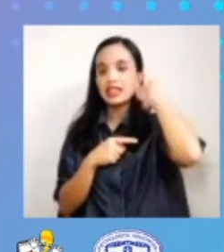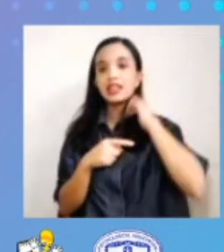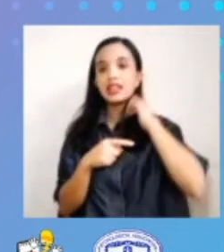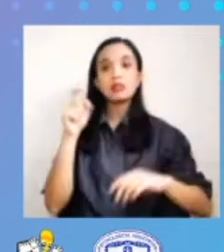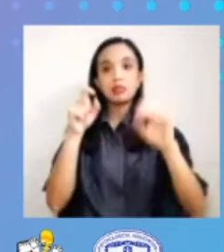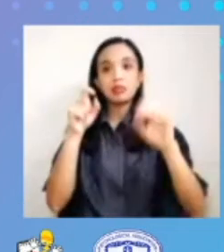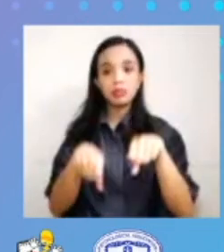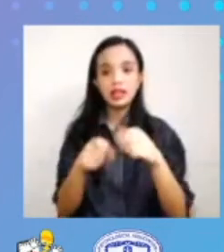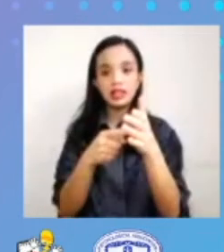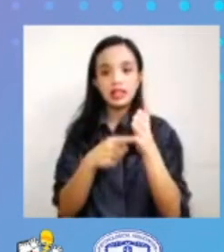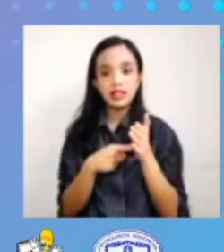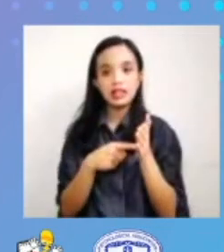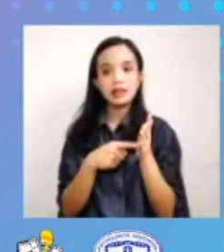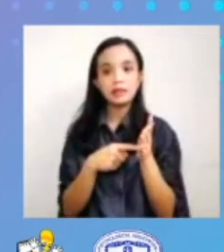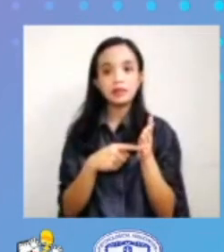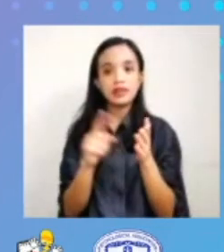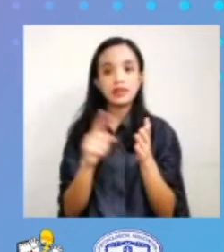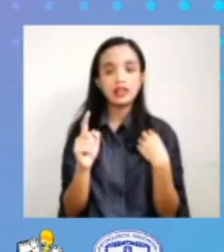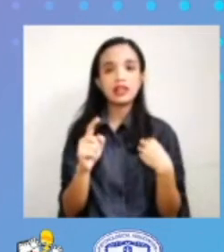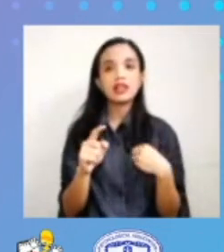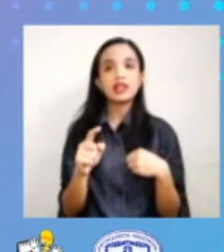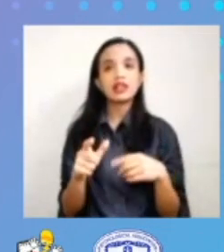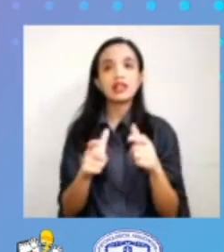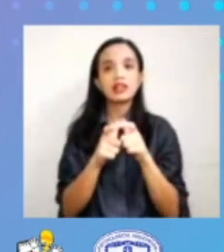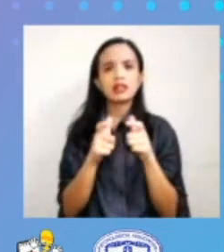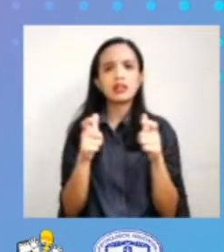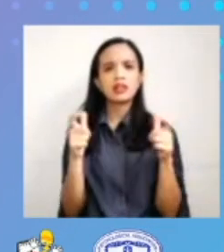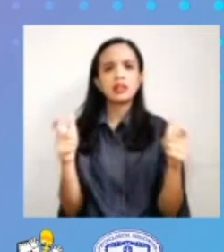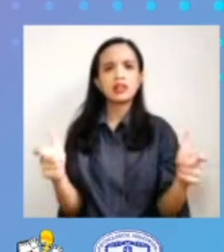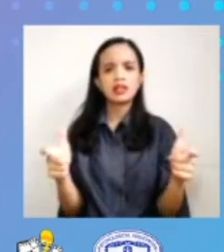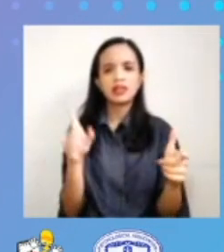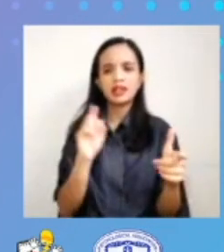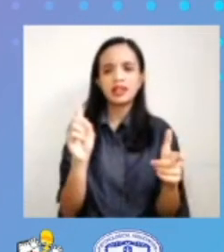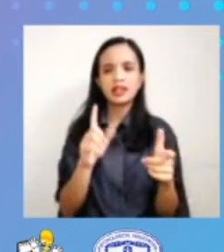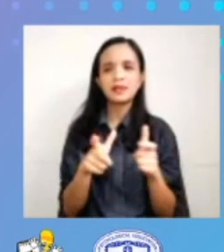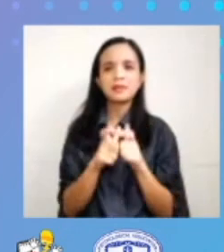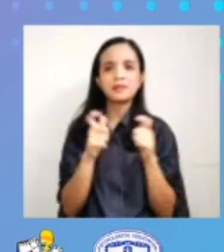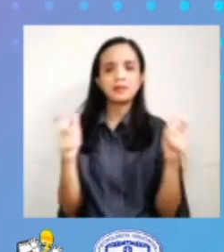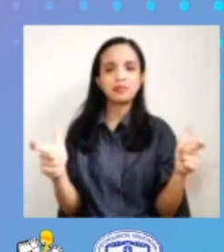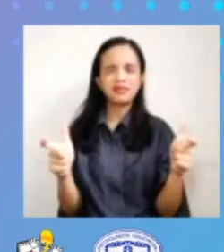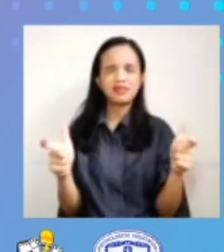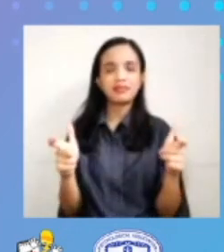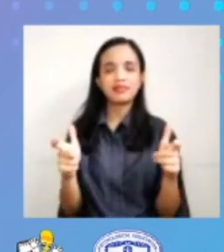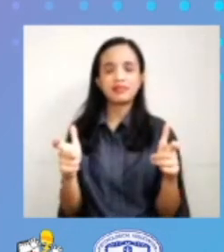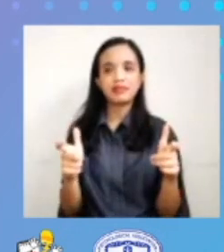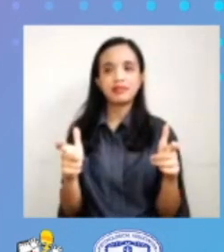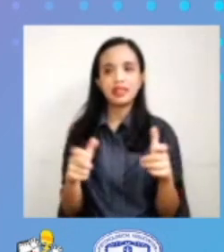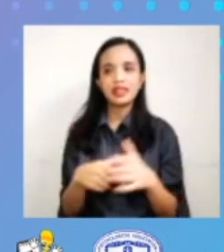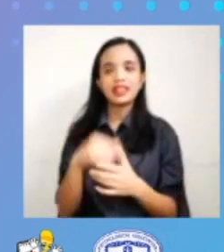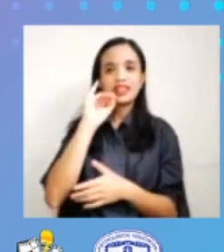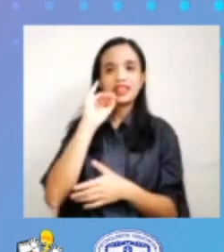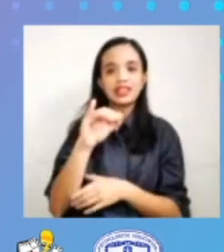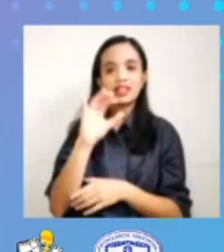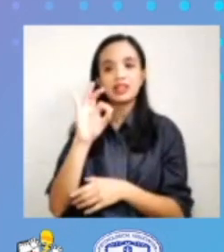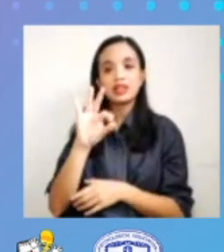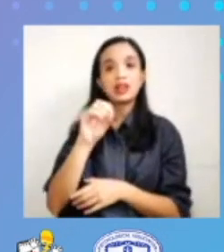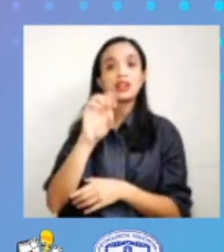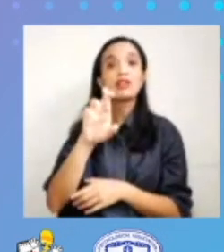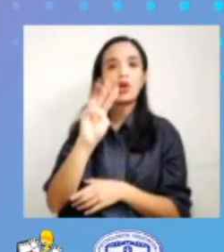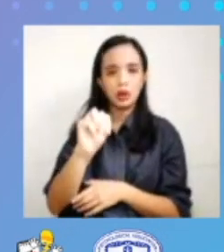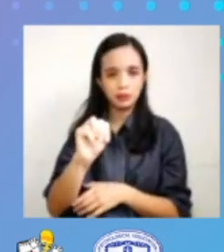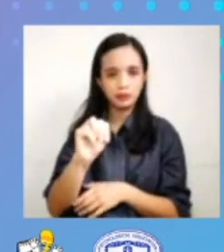Baka mag-push-ups just for the video, just for the picture. Yeah. It's for you eh. It's Yeah. really for you. And you also have to learn